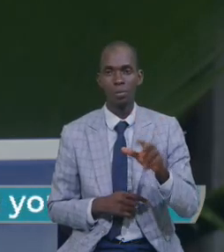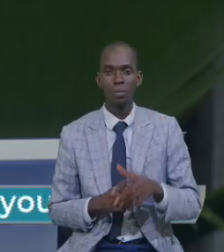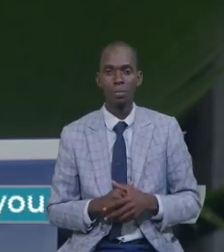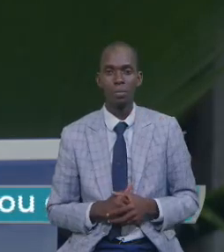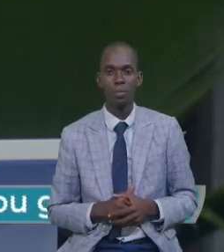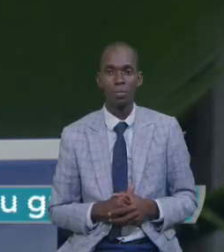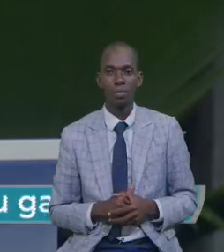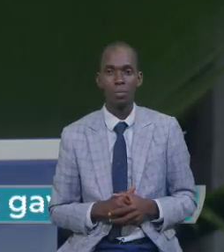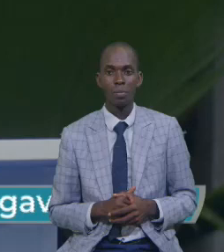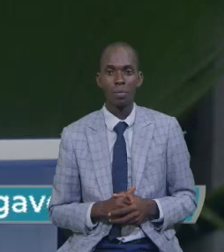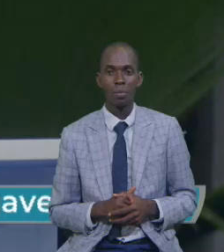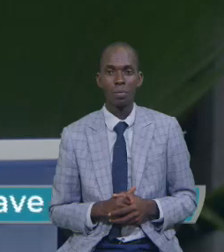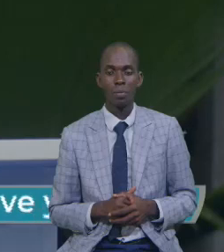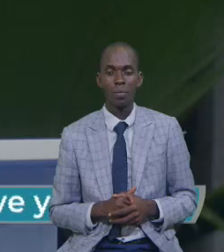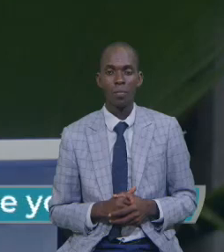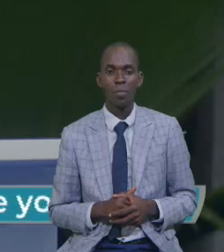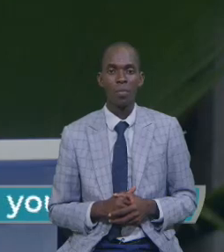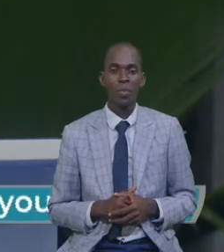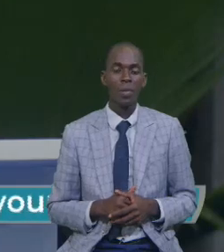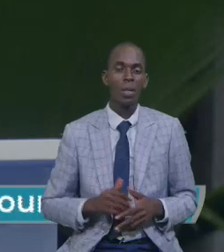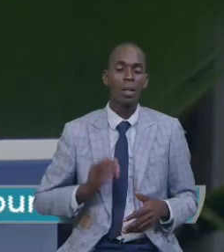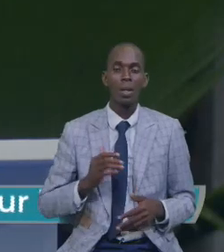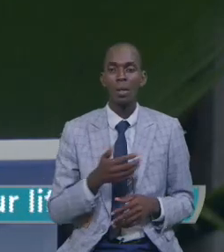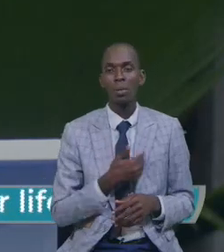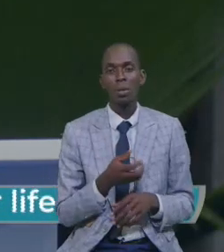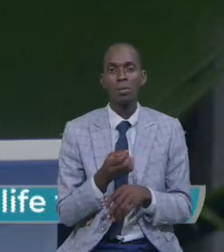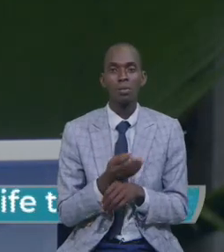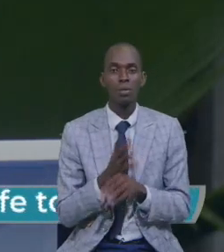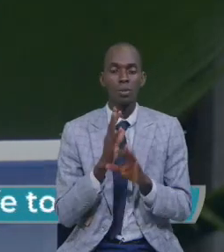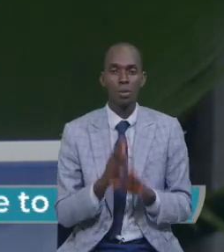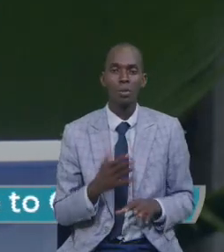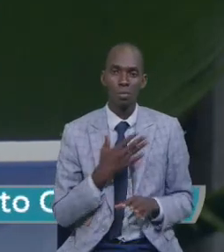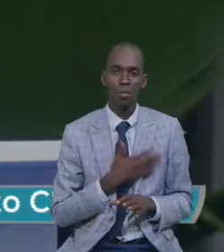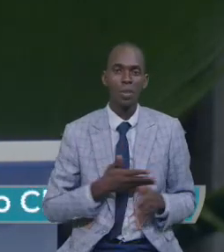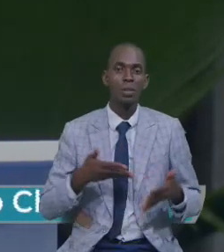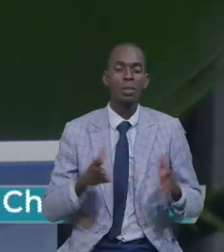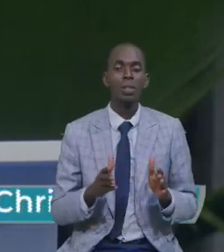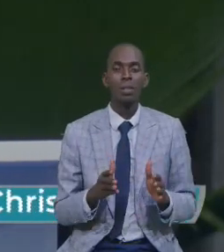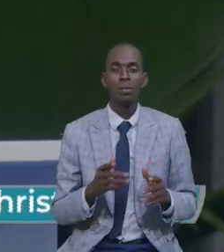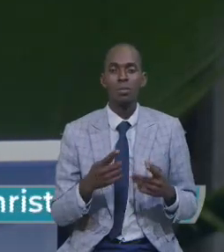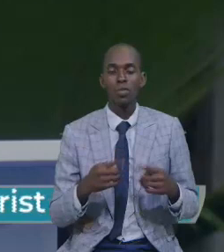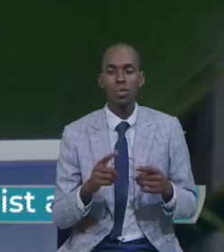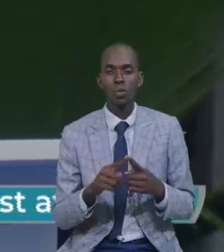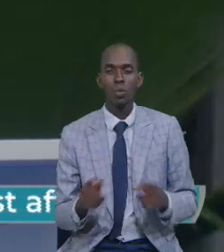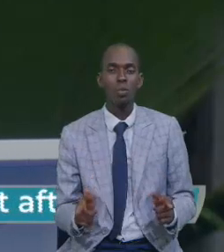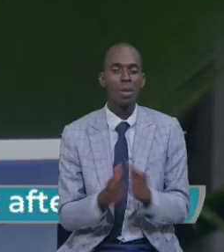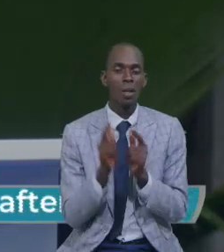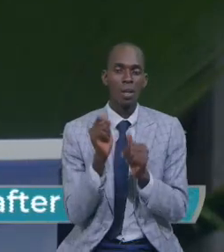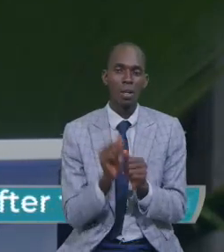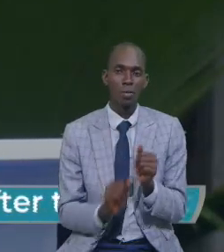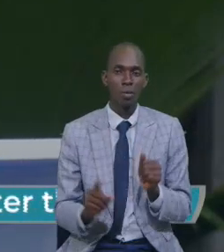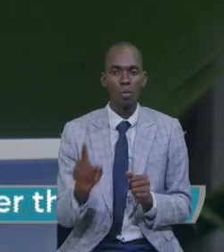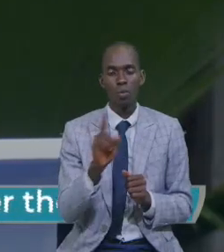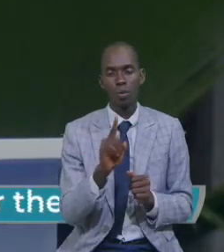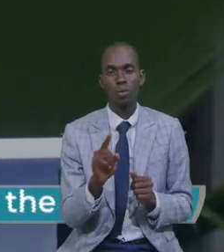Our counselors, let's be smart. Let's go all around the field and to the extension by the other side of the road to the